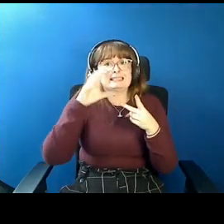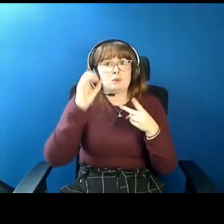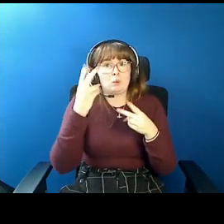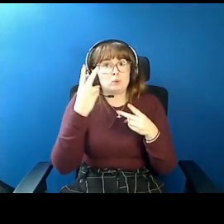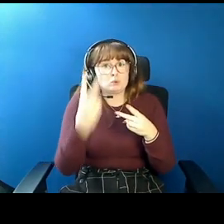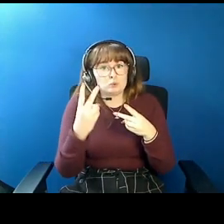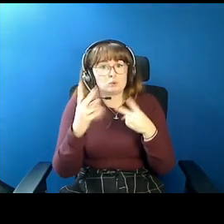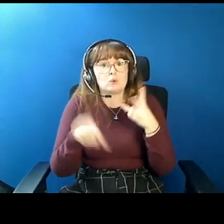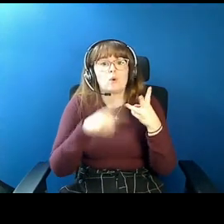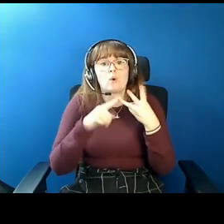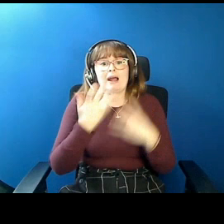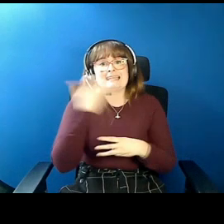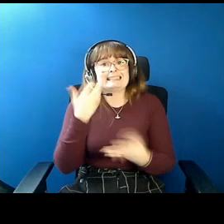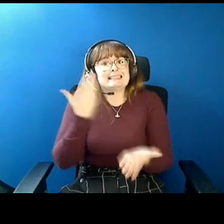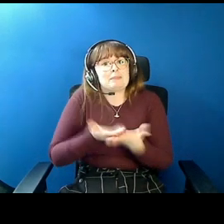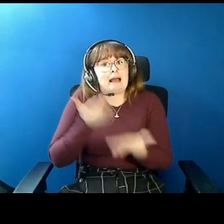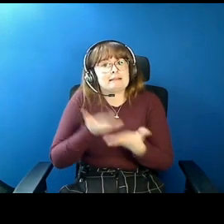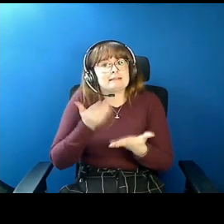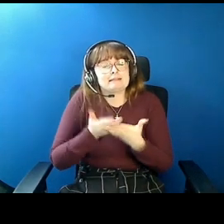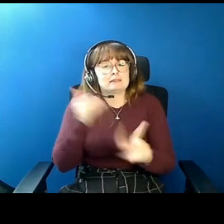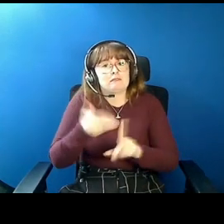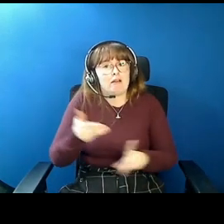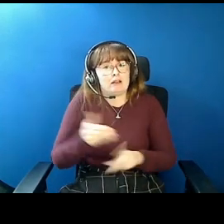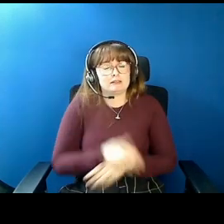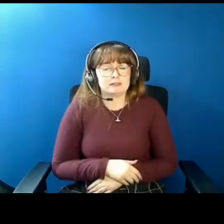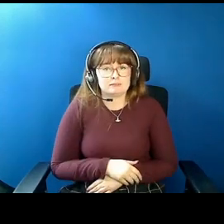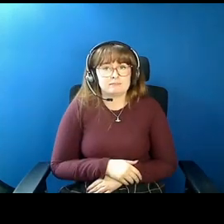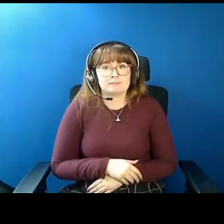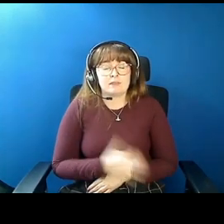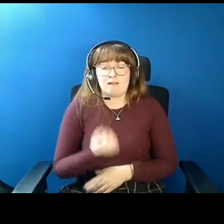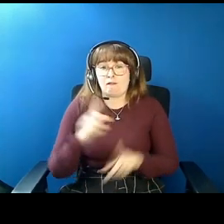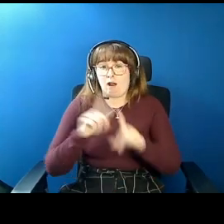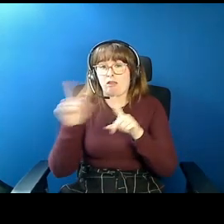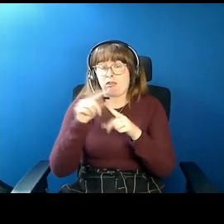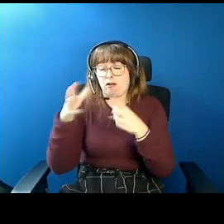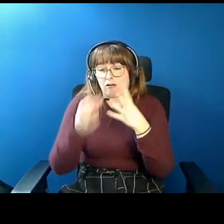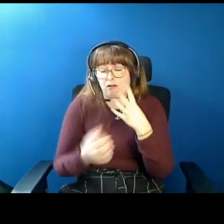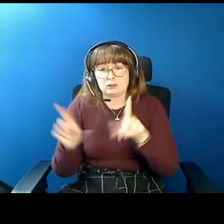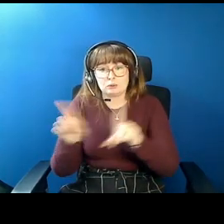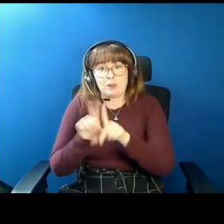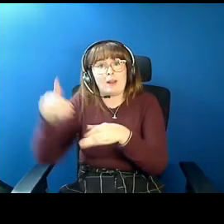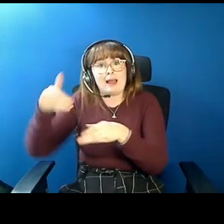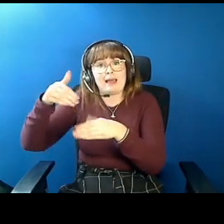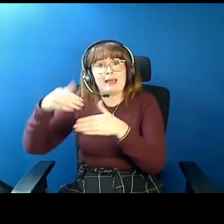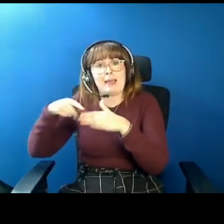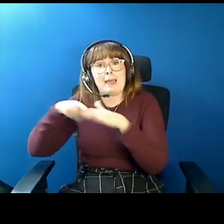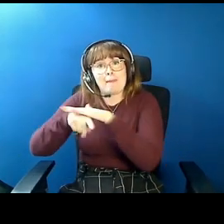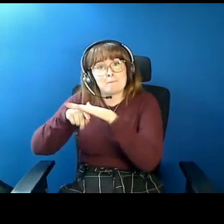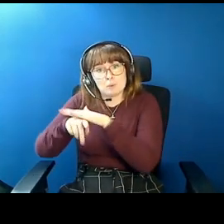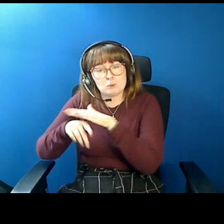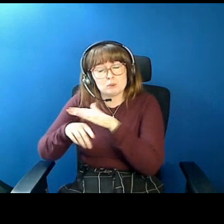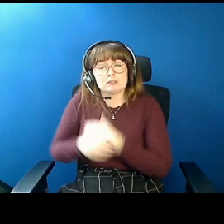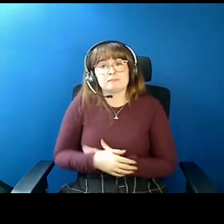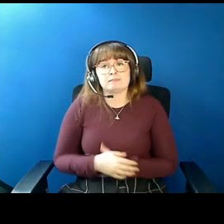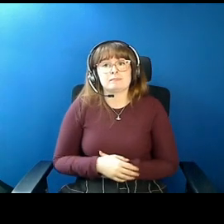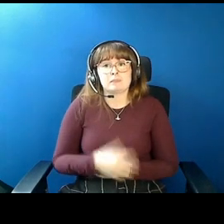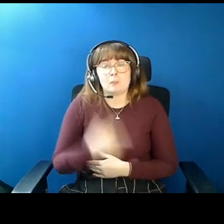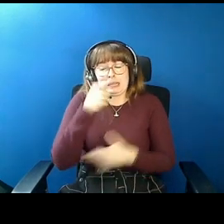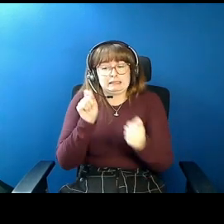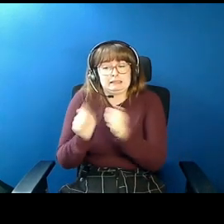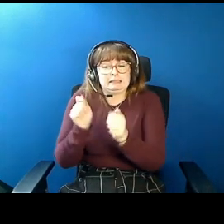target. There are then other parameters and outputs or inputs that we can adjust to further tailor